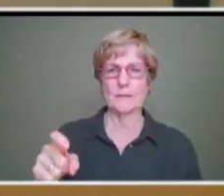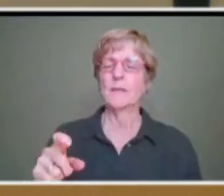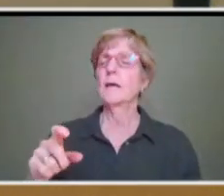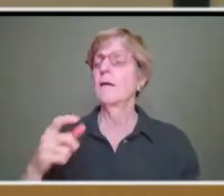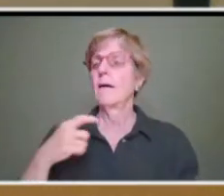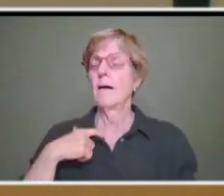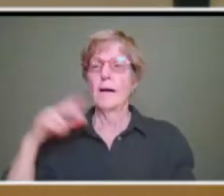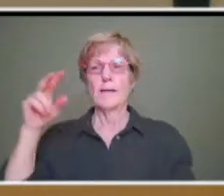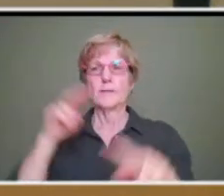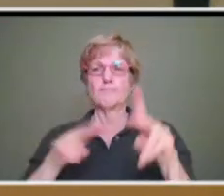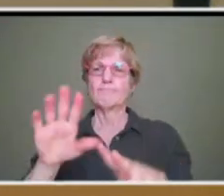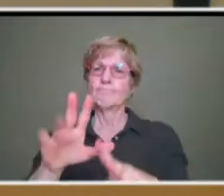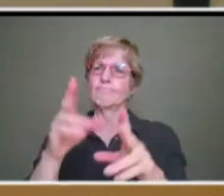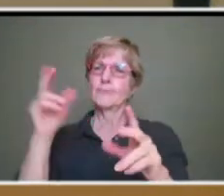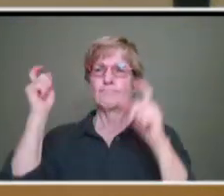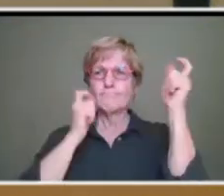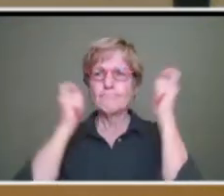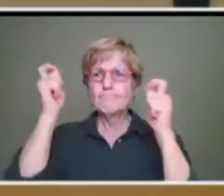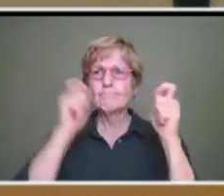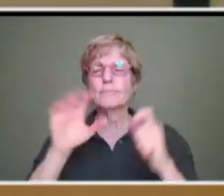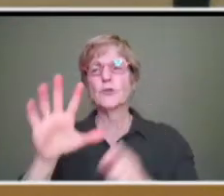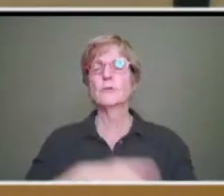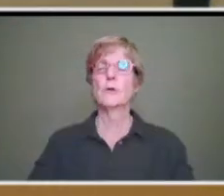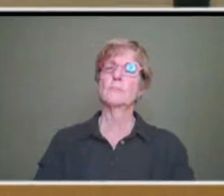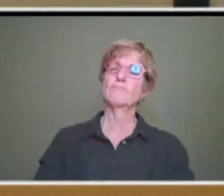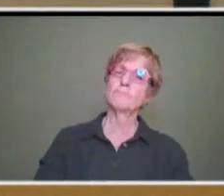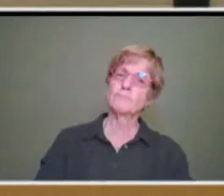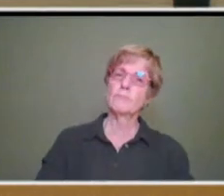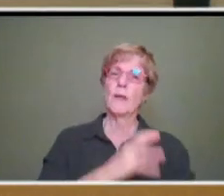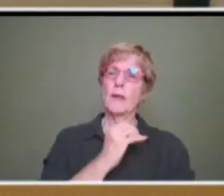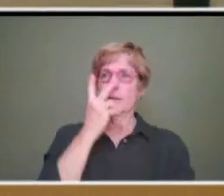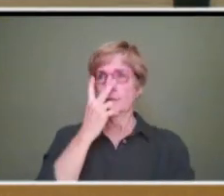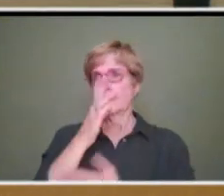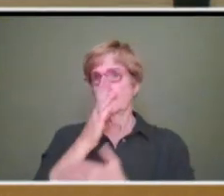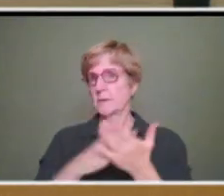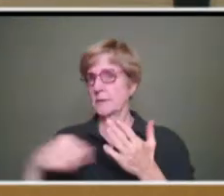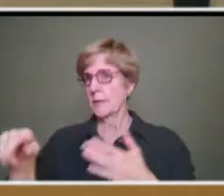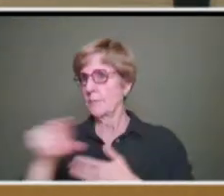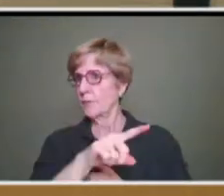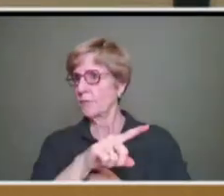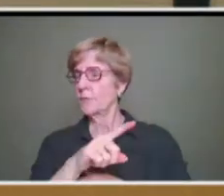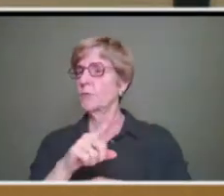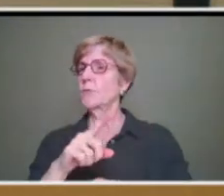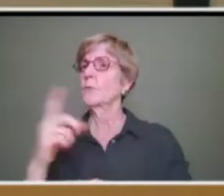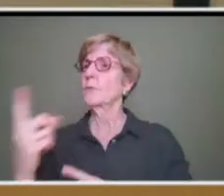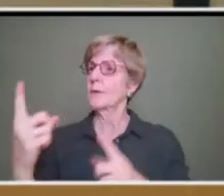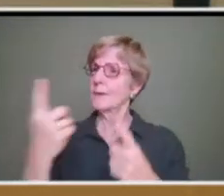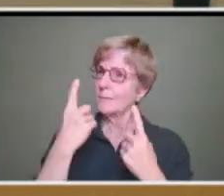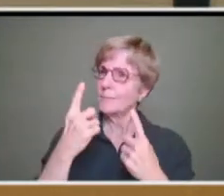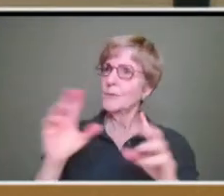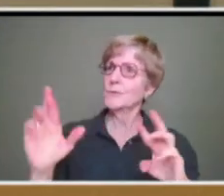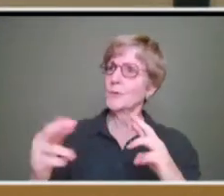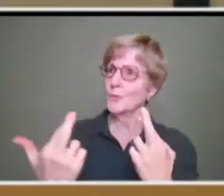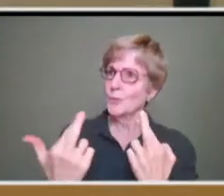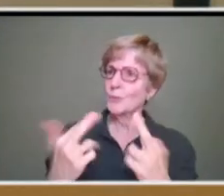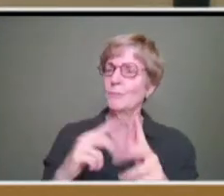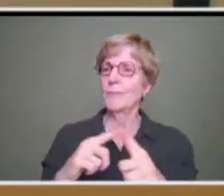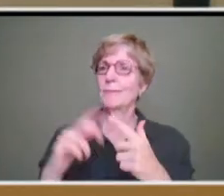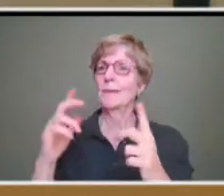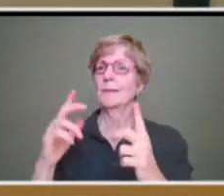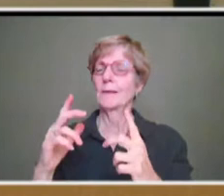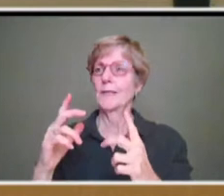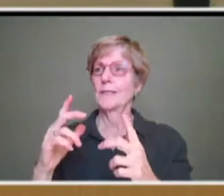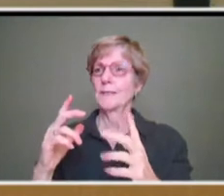look at your expressions and I look at your demeanors and I look at how some of you have come into the room and haven't came back I mean have